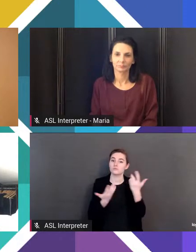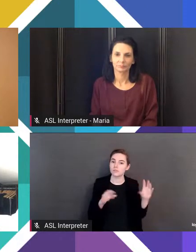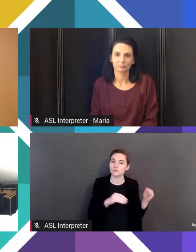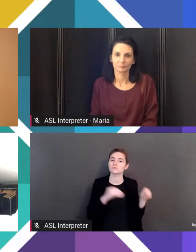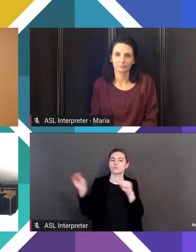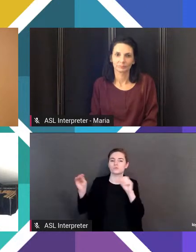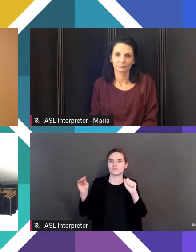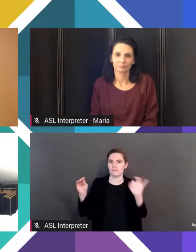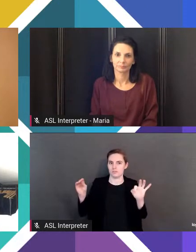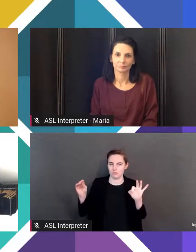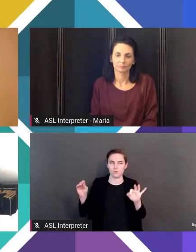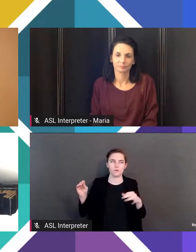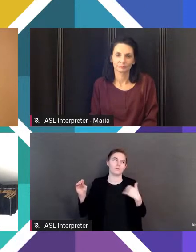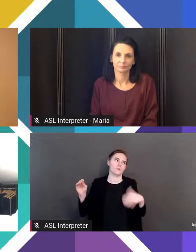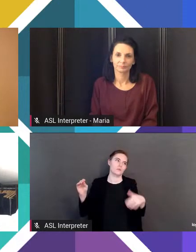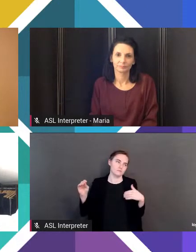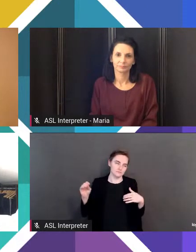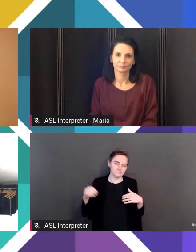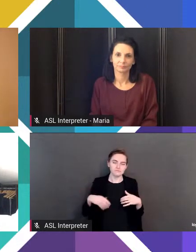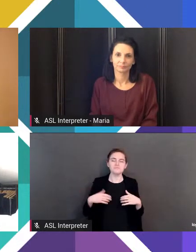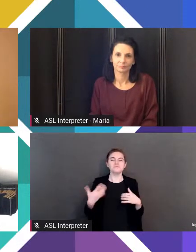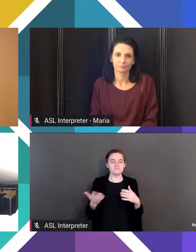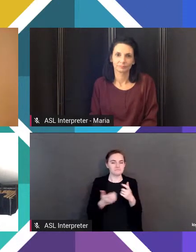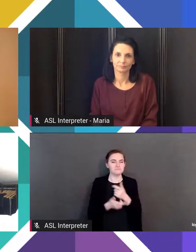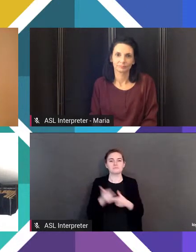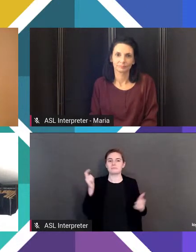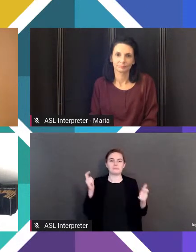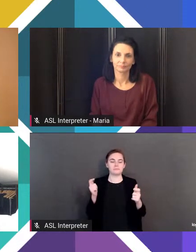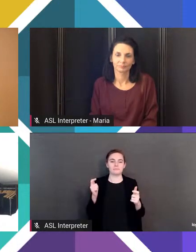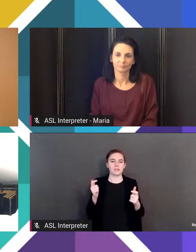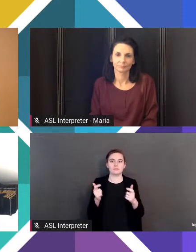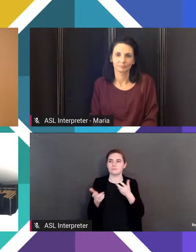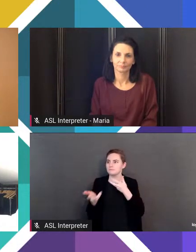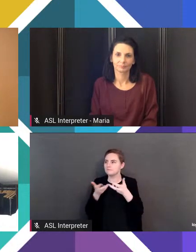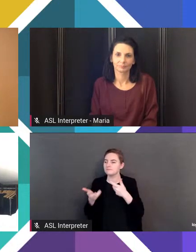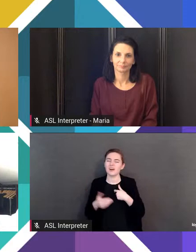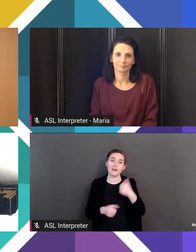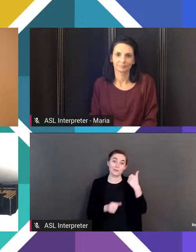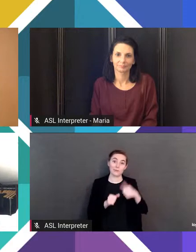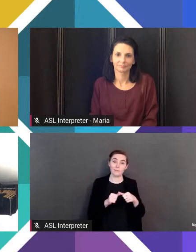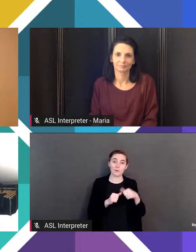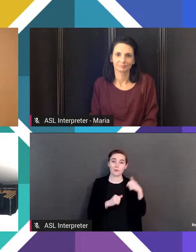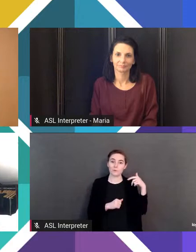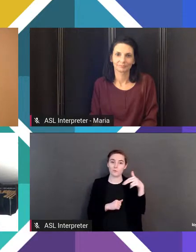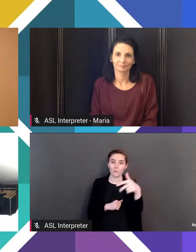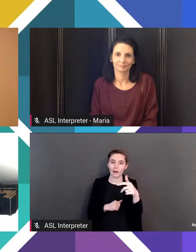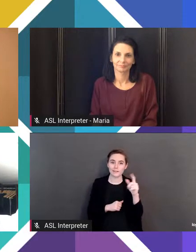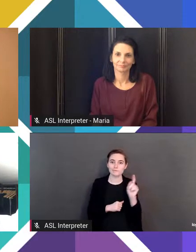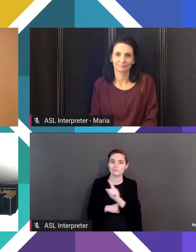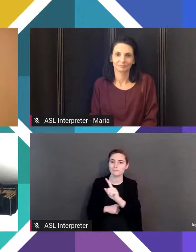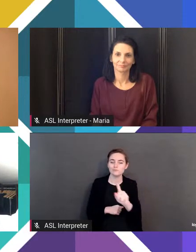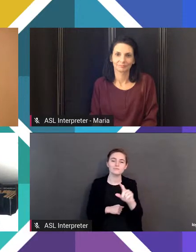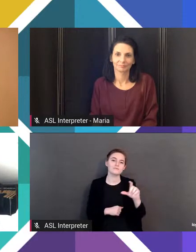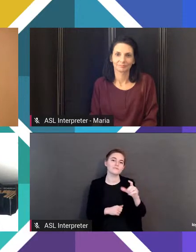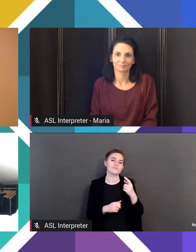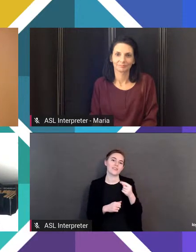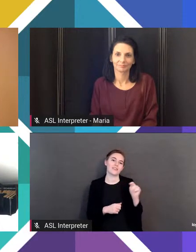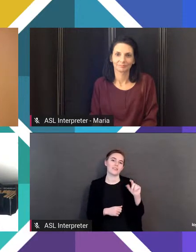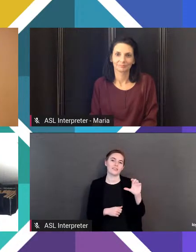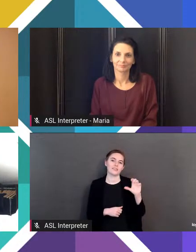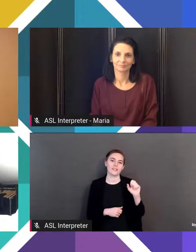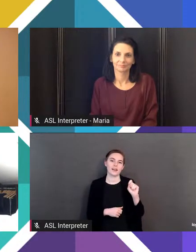was like a huge, and I remember, you know, walking through the Castro one of the first times when I had first moved